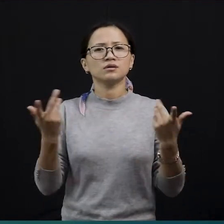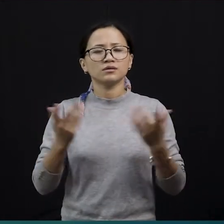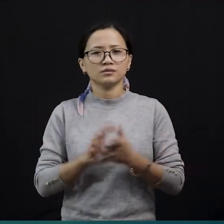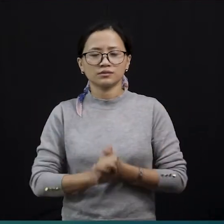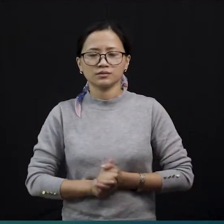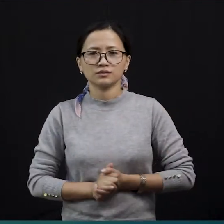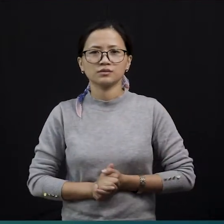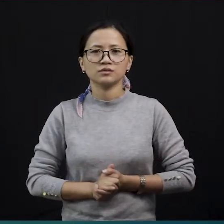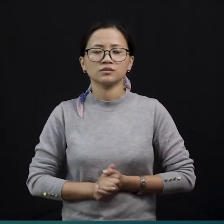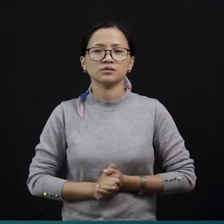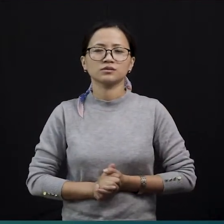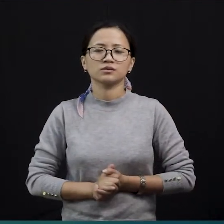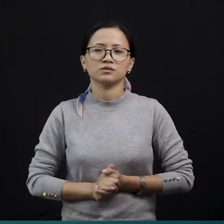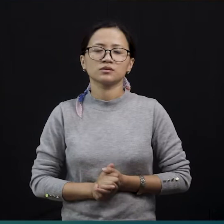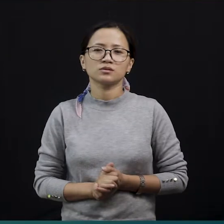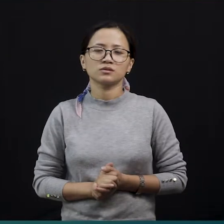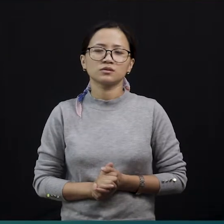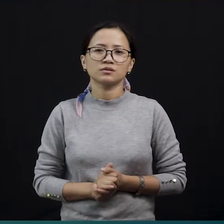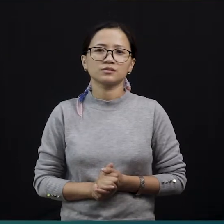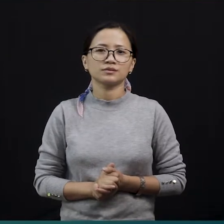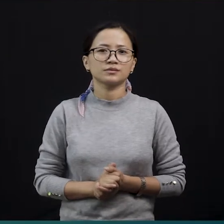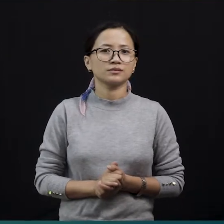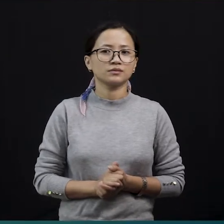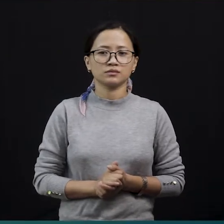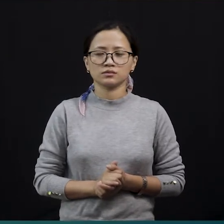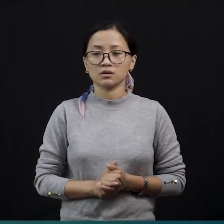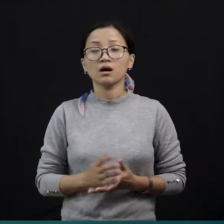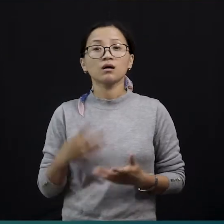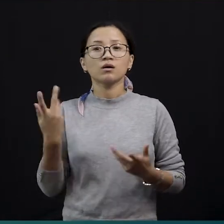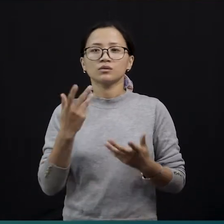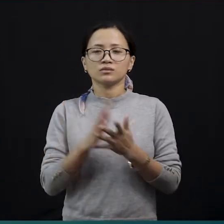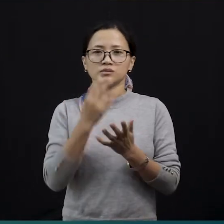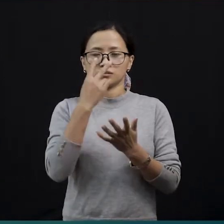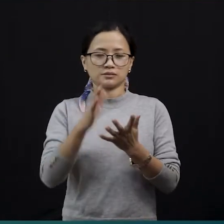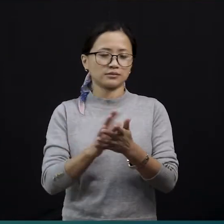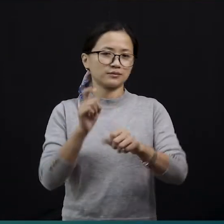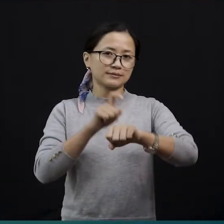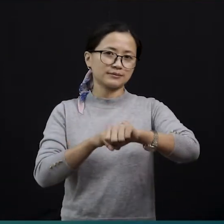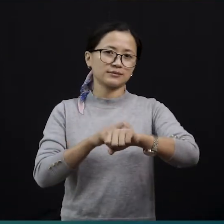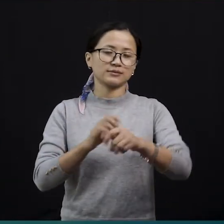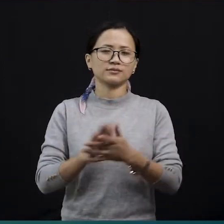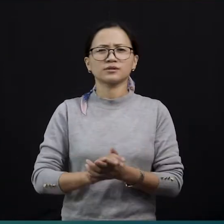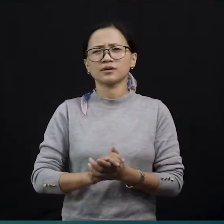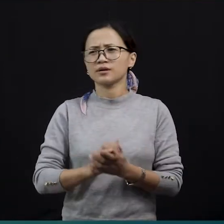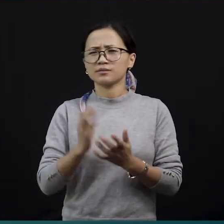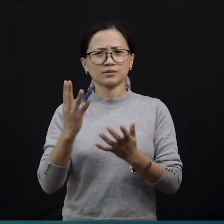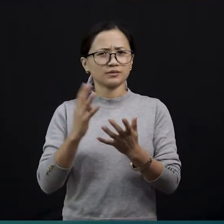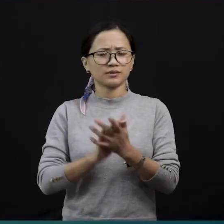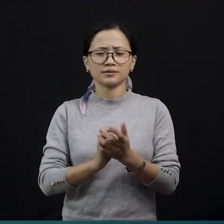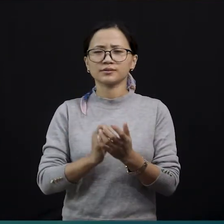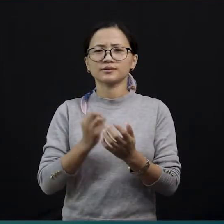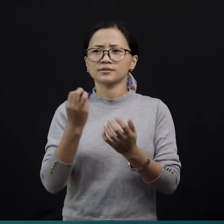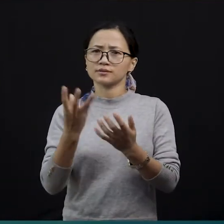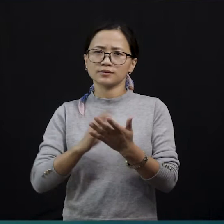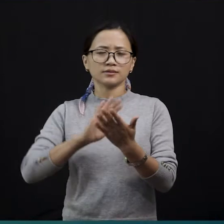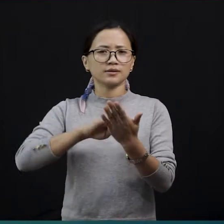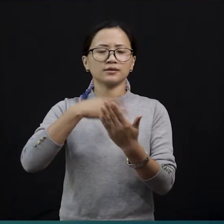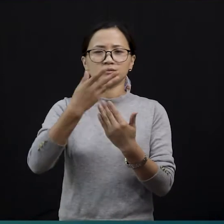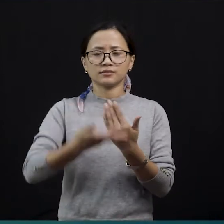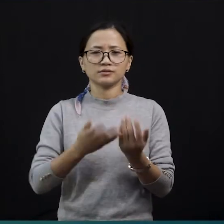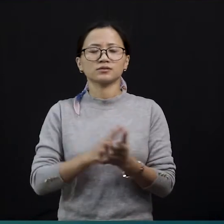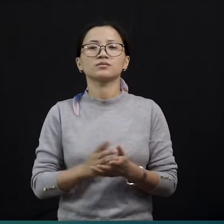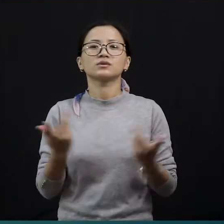how is how we look to the time, right, and about the calendar, about the dates, about